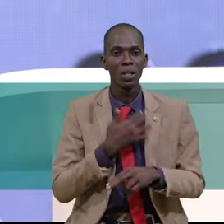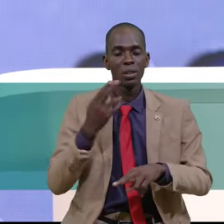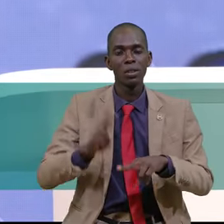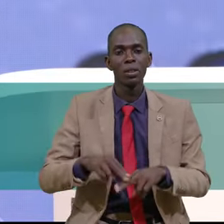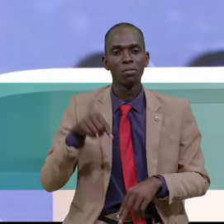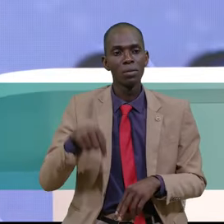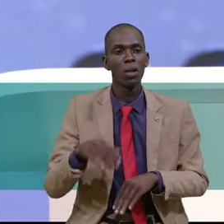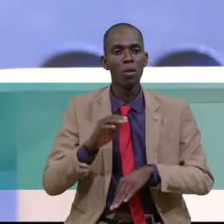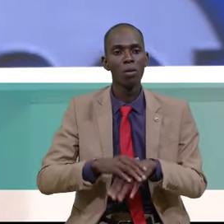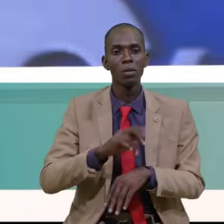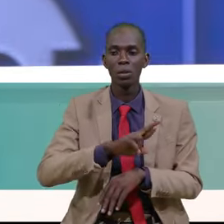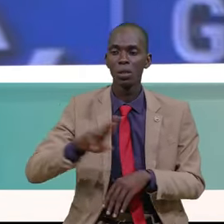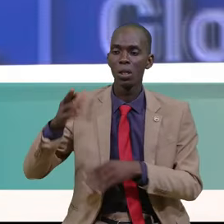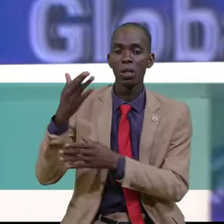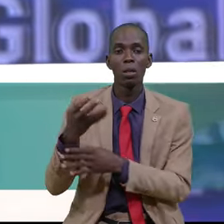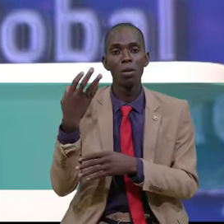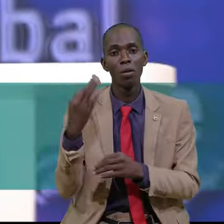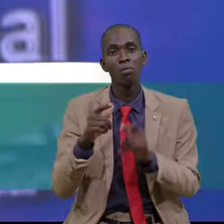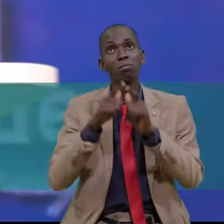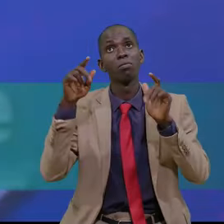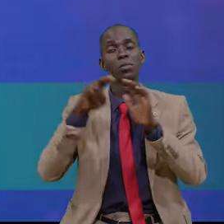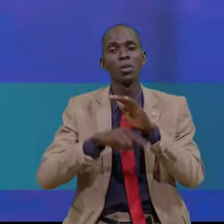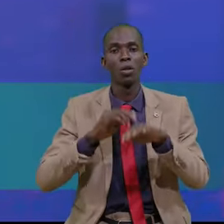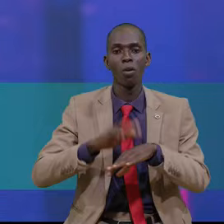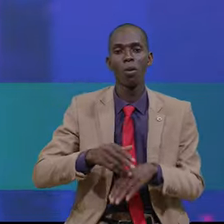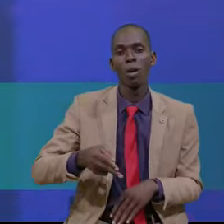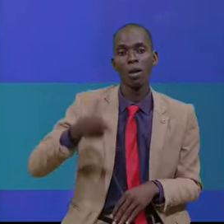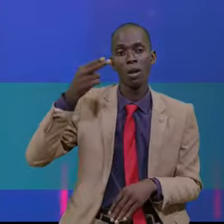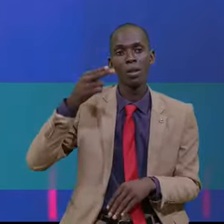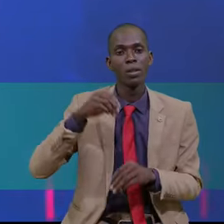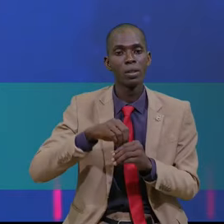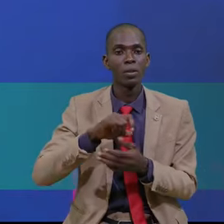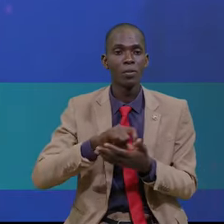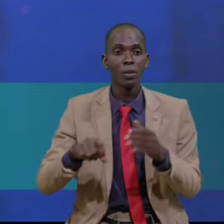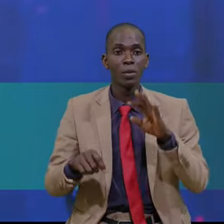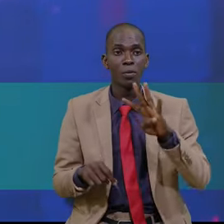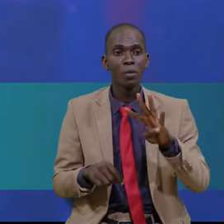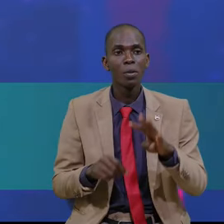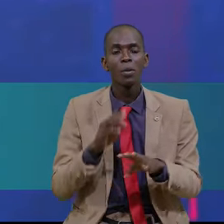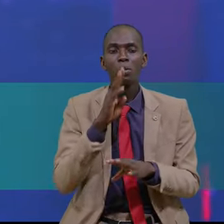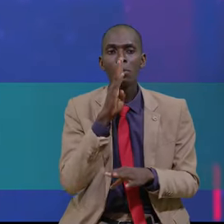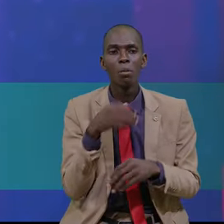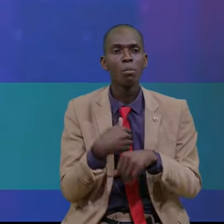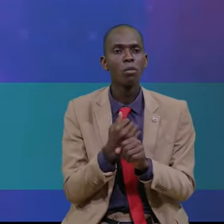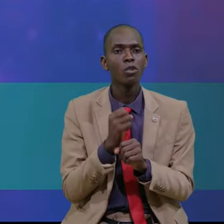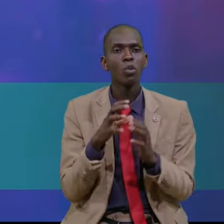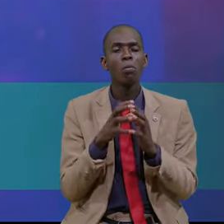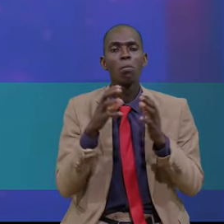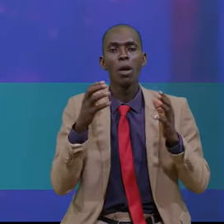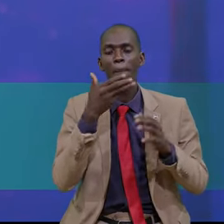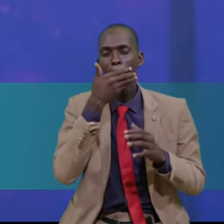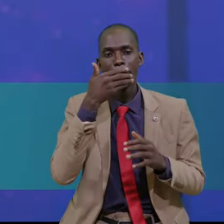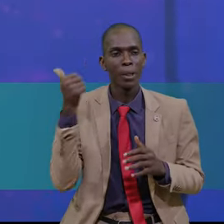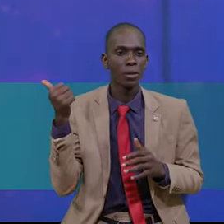hand of majesty and I look at verse four in verse four it says being made so much better so